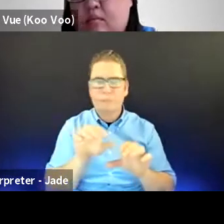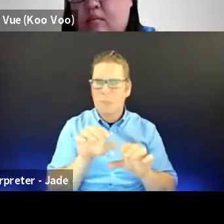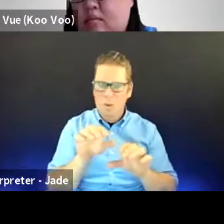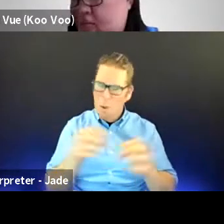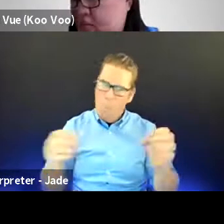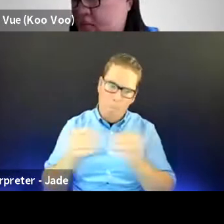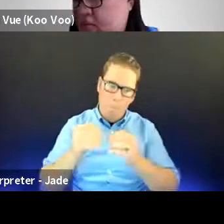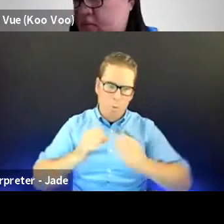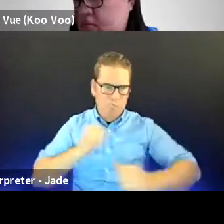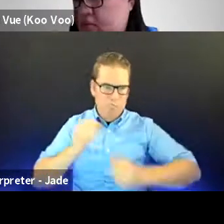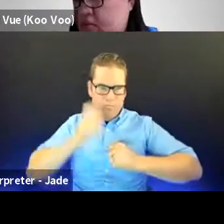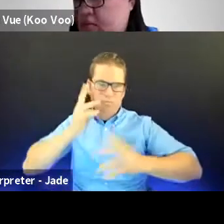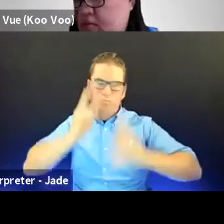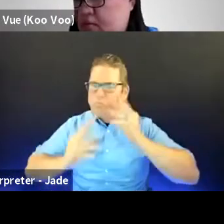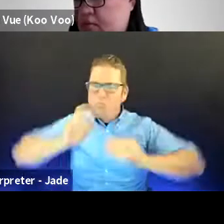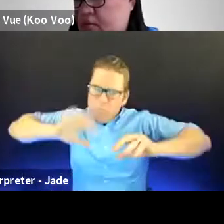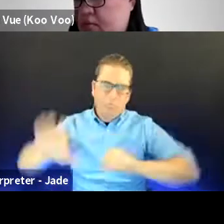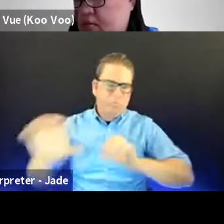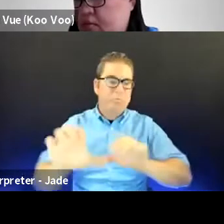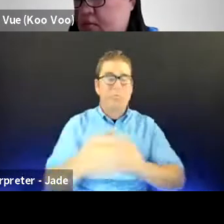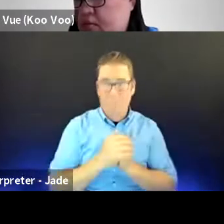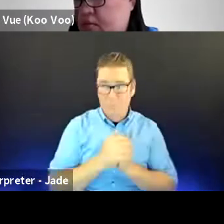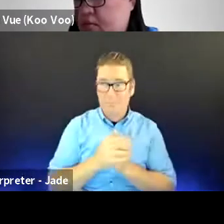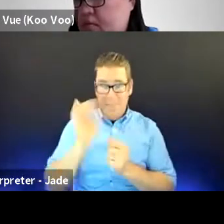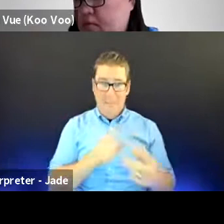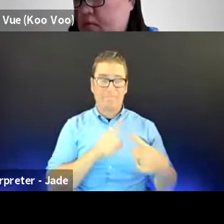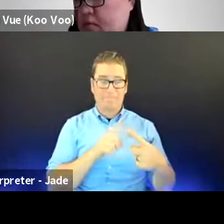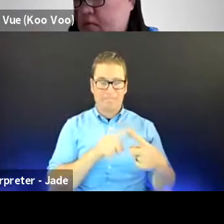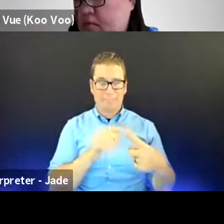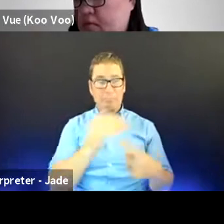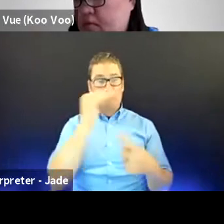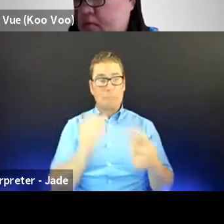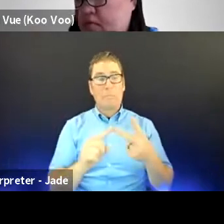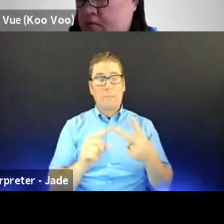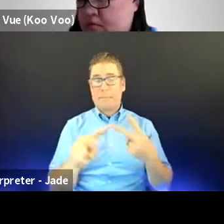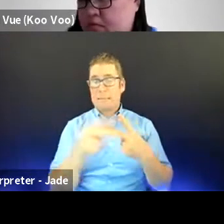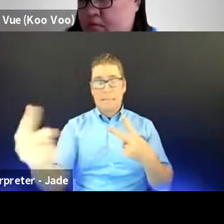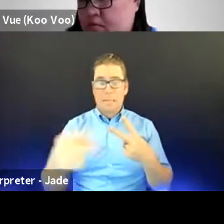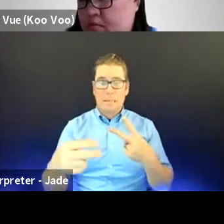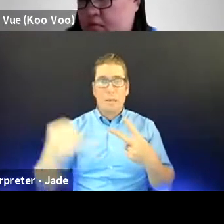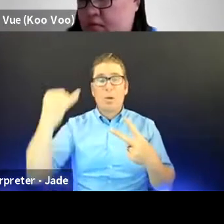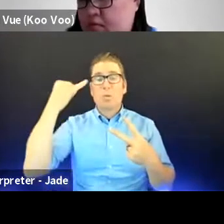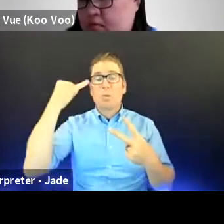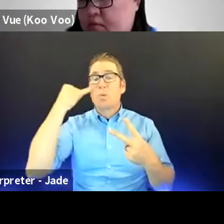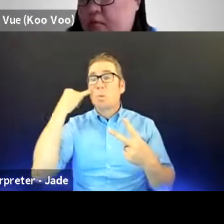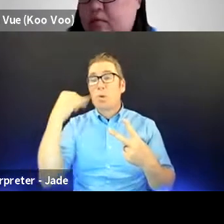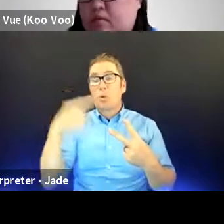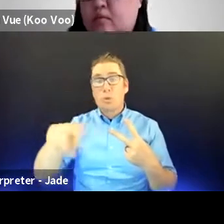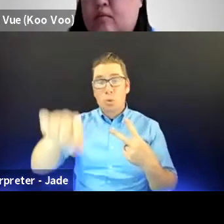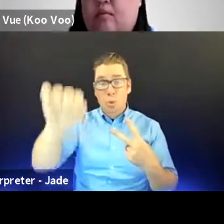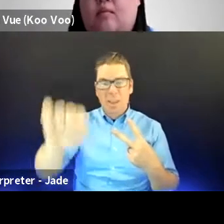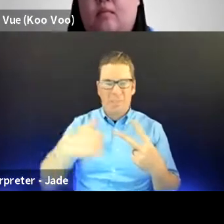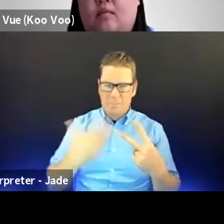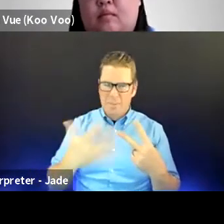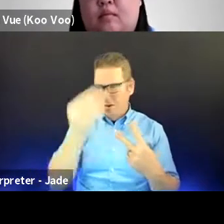would say is to, if you can, and I already mentioned this, is just to talk